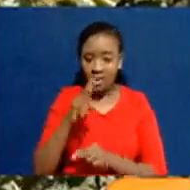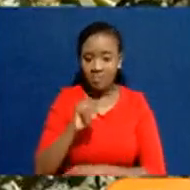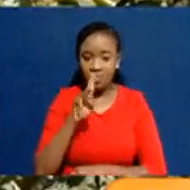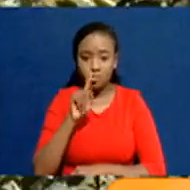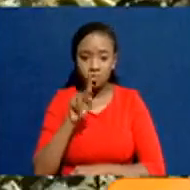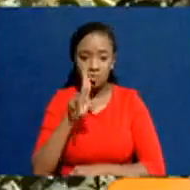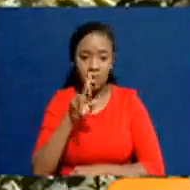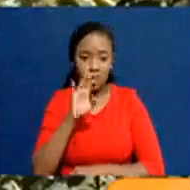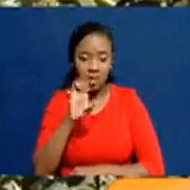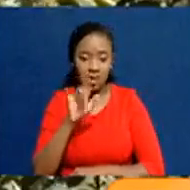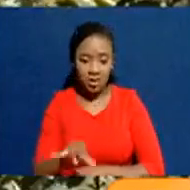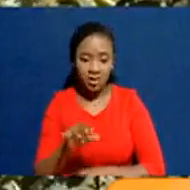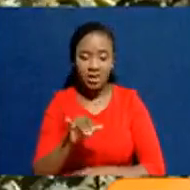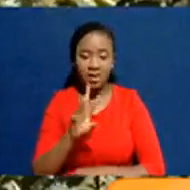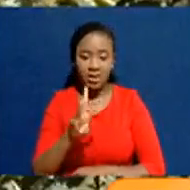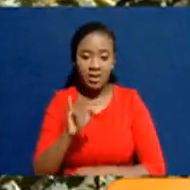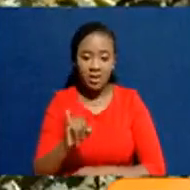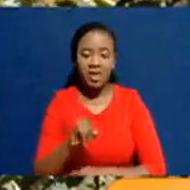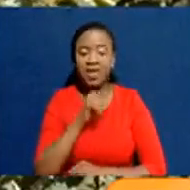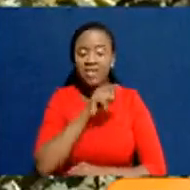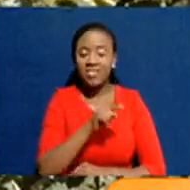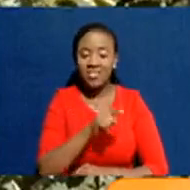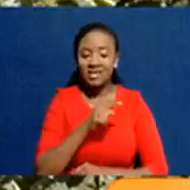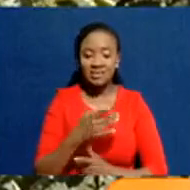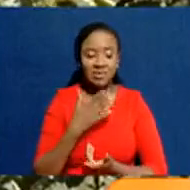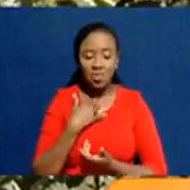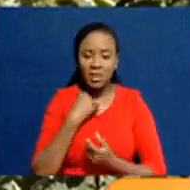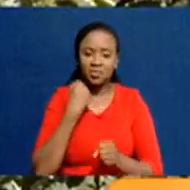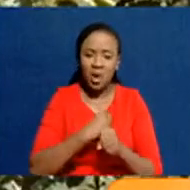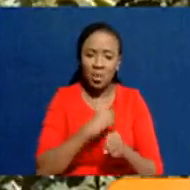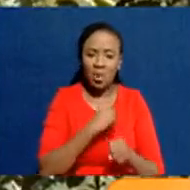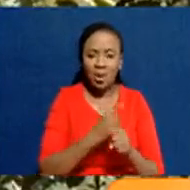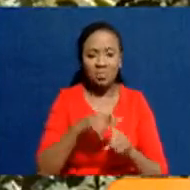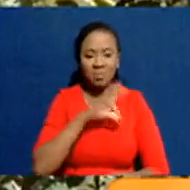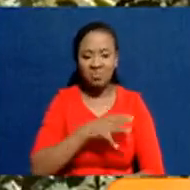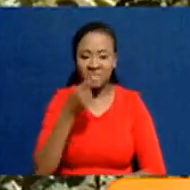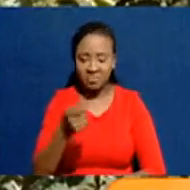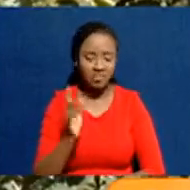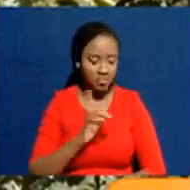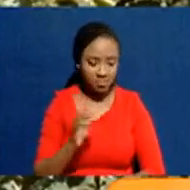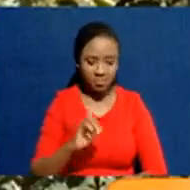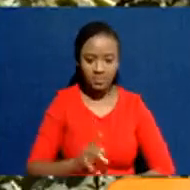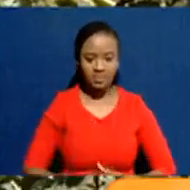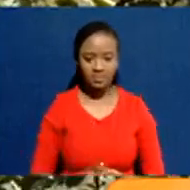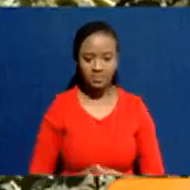kufanyishwa kazi kwa makubaliano ya kongamano hili. Martin Munene, Runinga ya Citizen, County ya Meru.